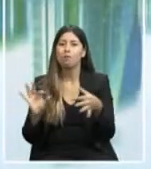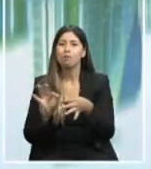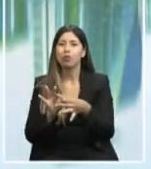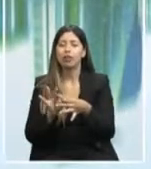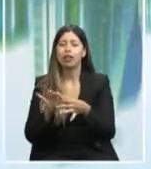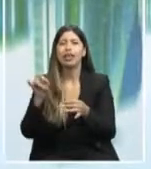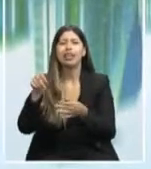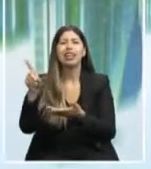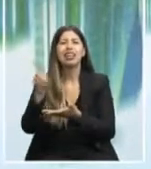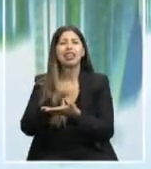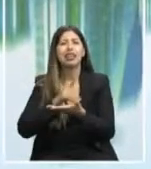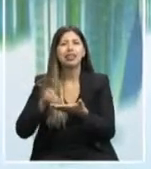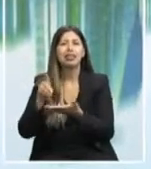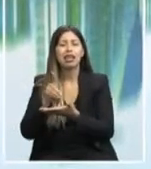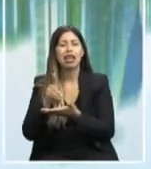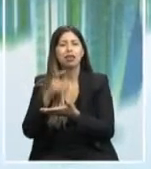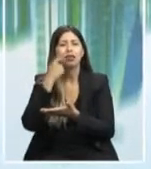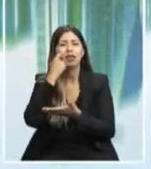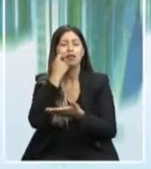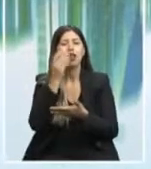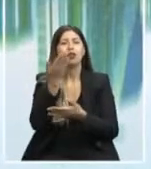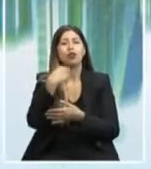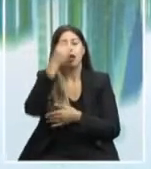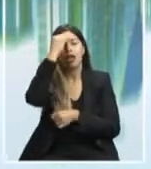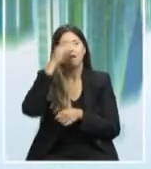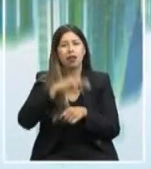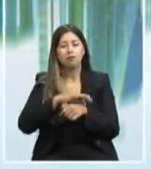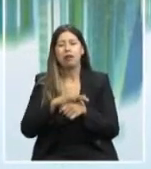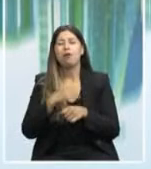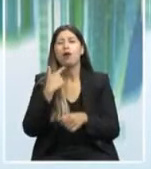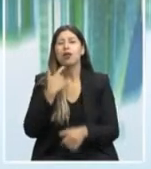And I will give you some examples.